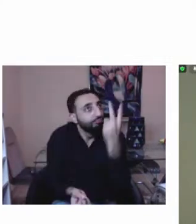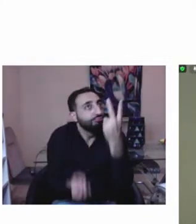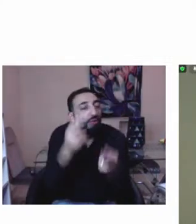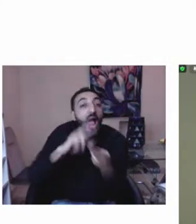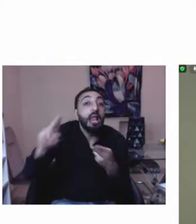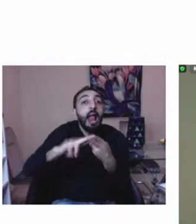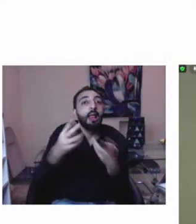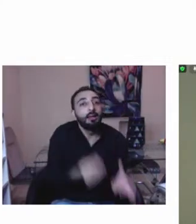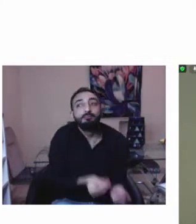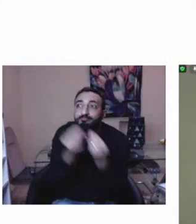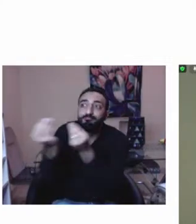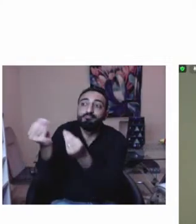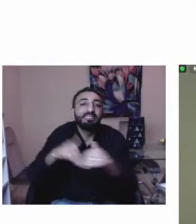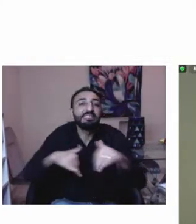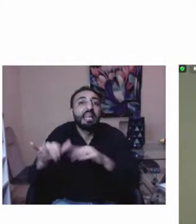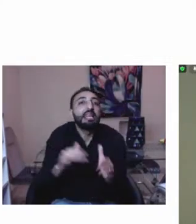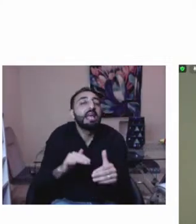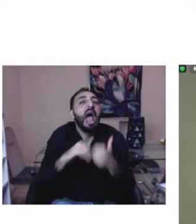to